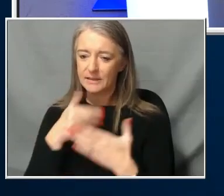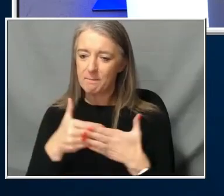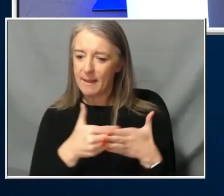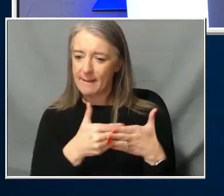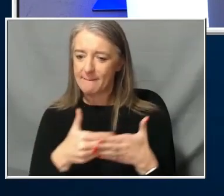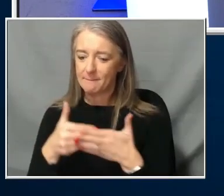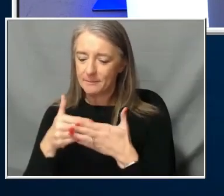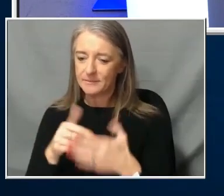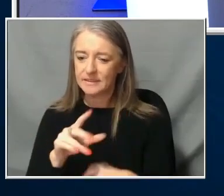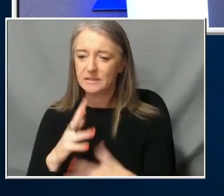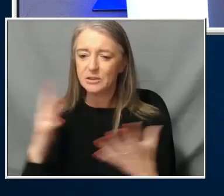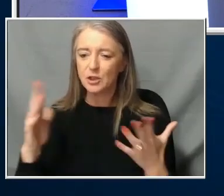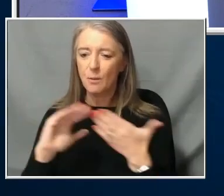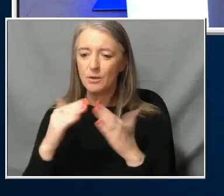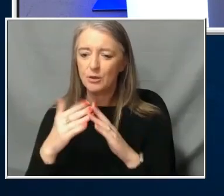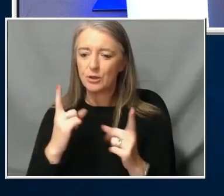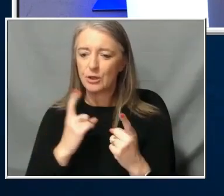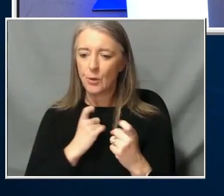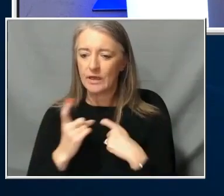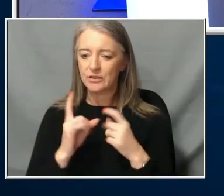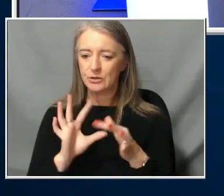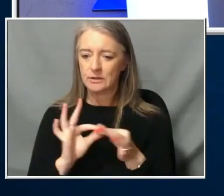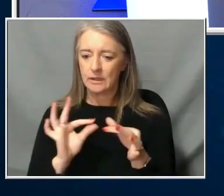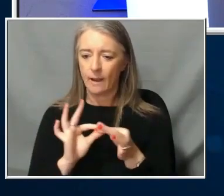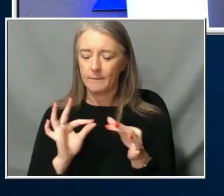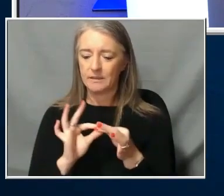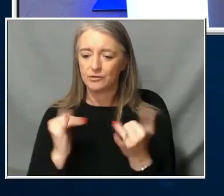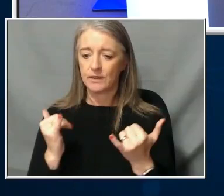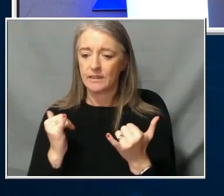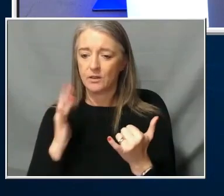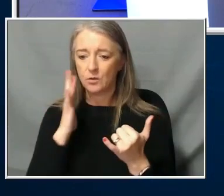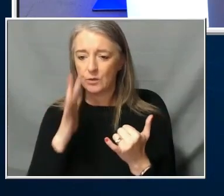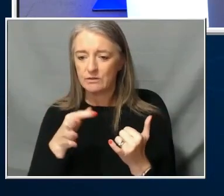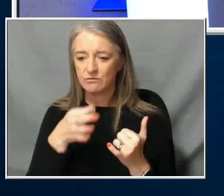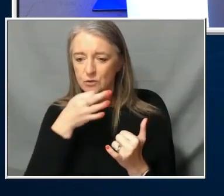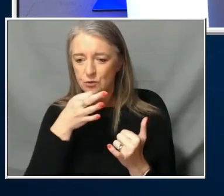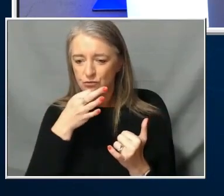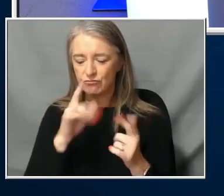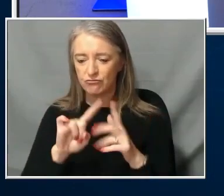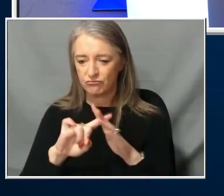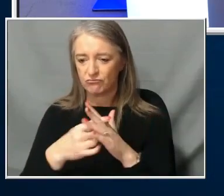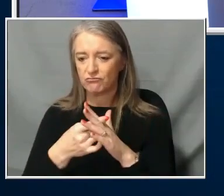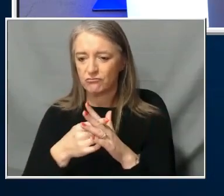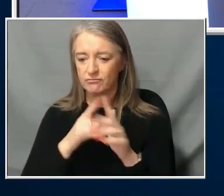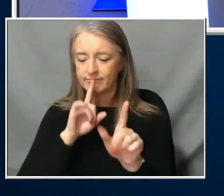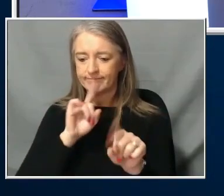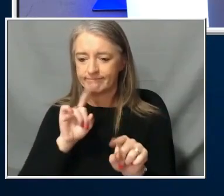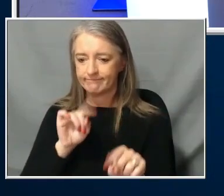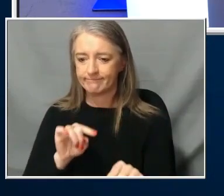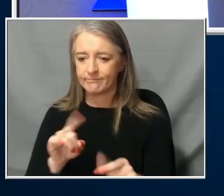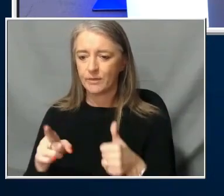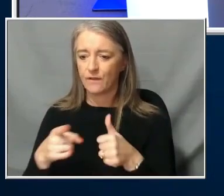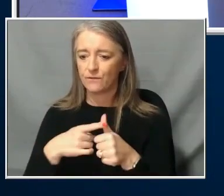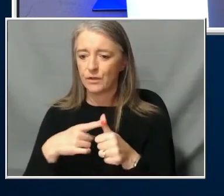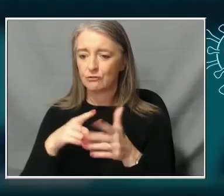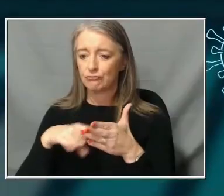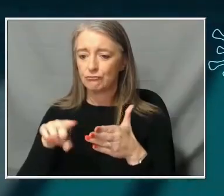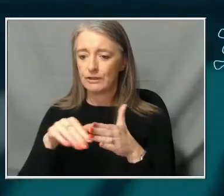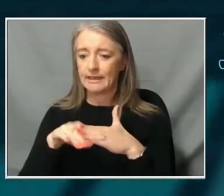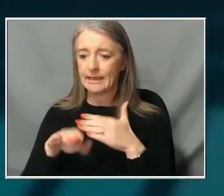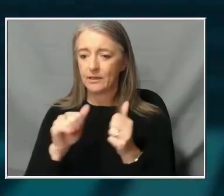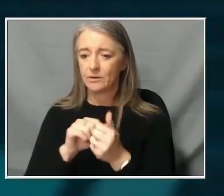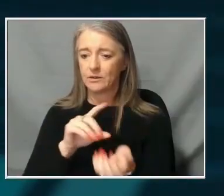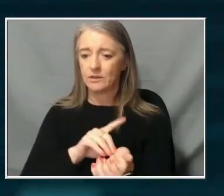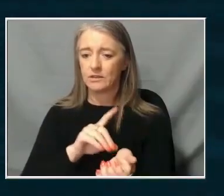community questions and comments right now. We're going to get to those in a minute. We'll answer all your questions, but first we want to check in with Dr.